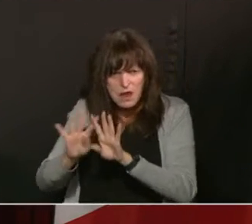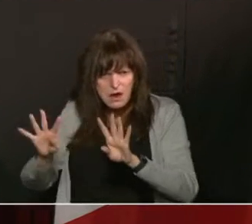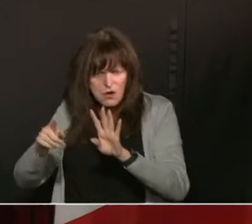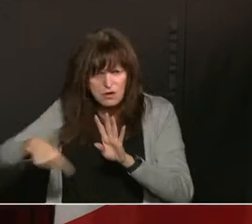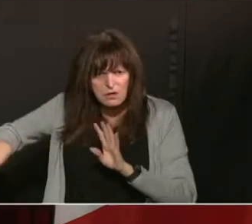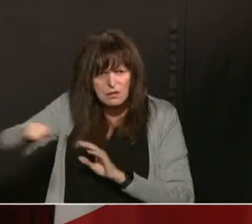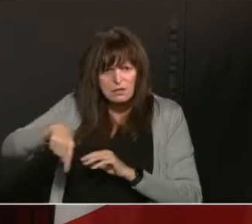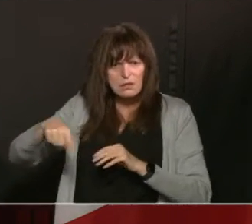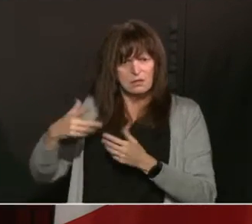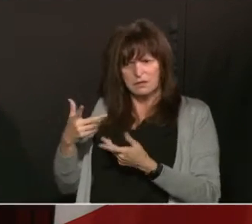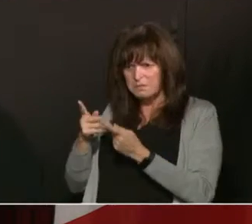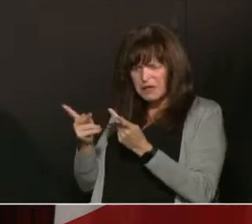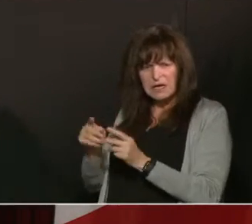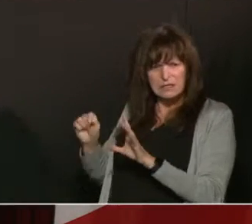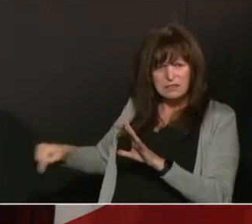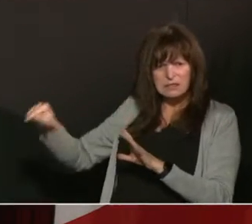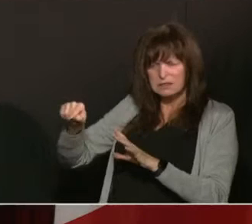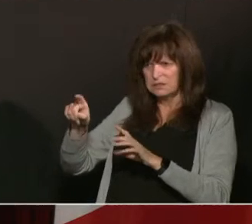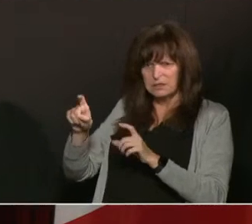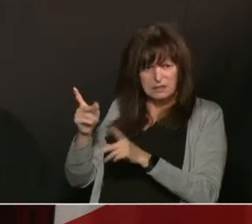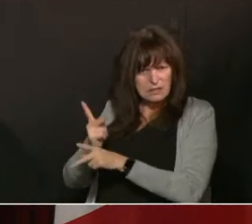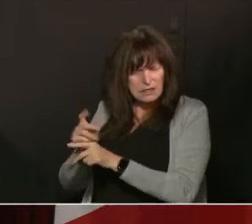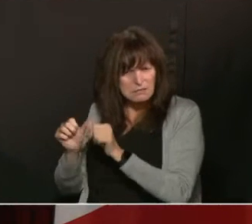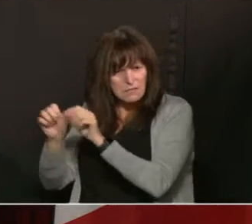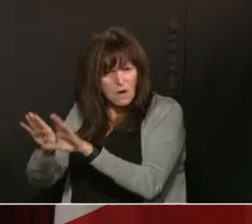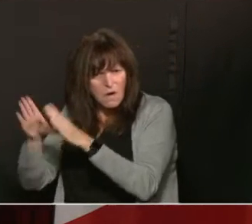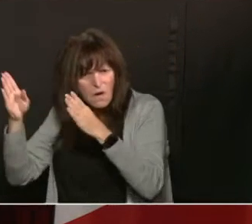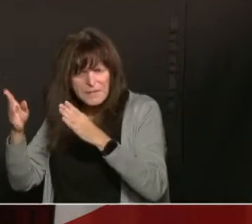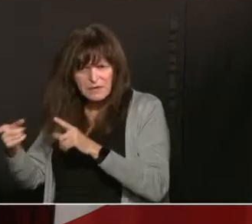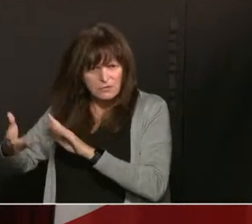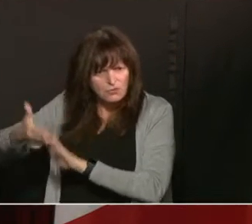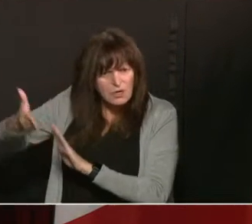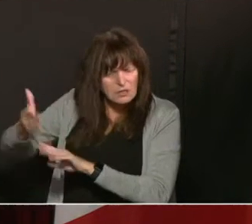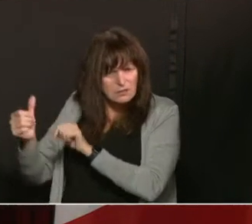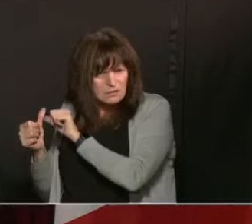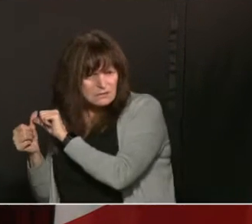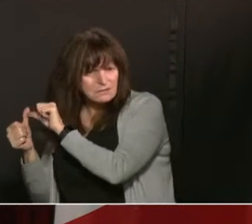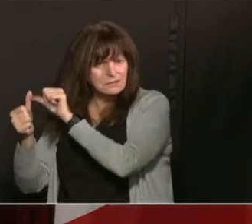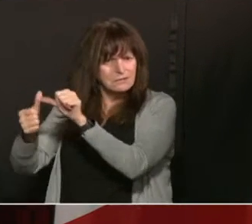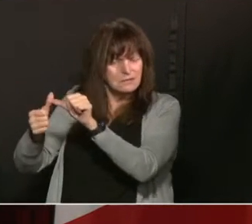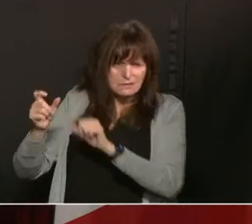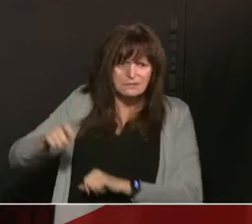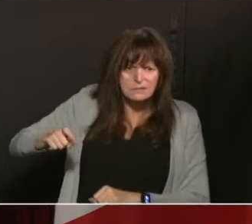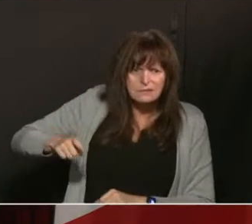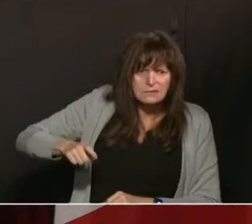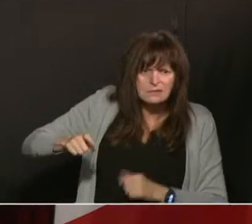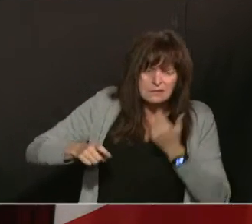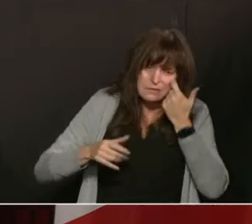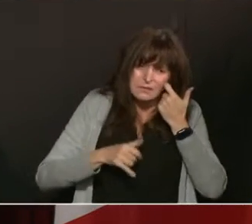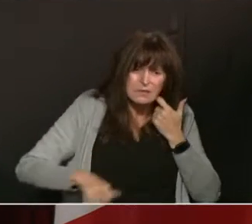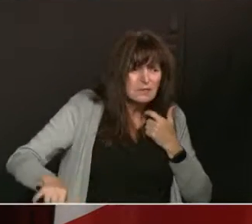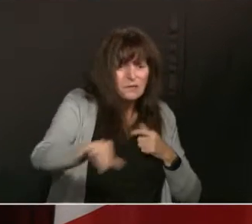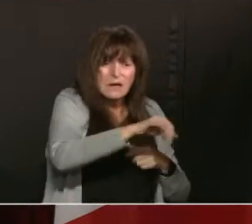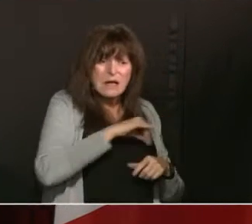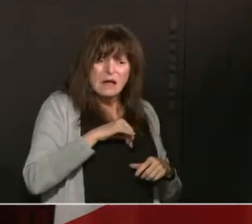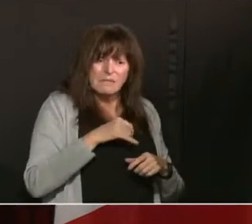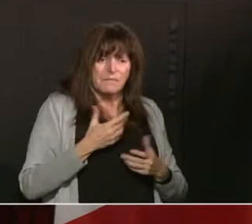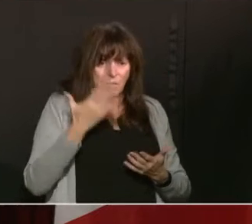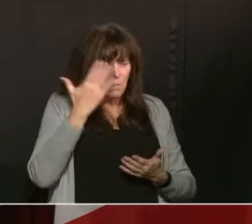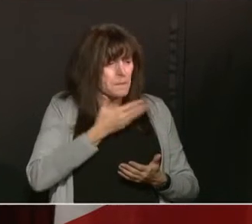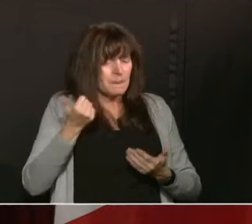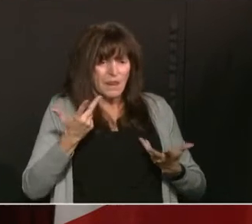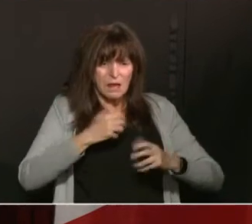effectively. For vaccines, we all know that vaccination is the most effective means to strengthen and